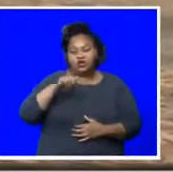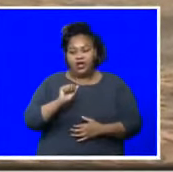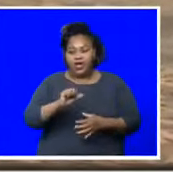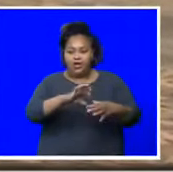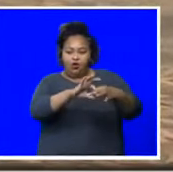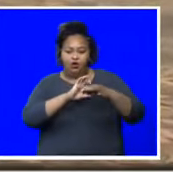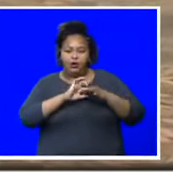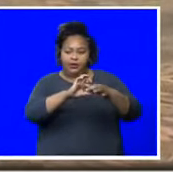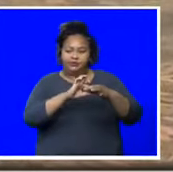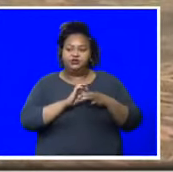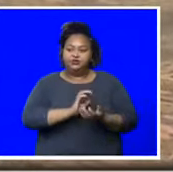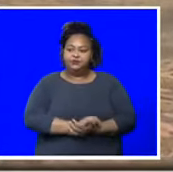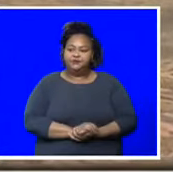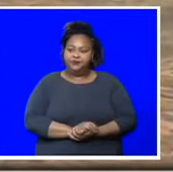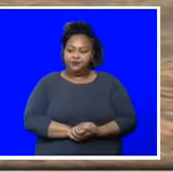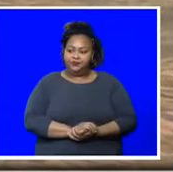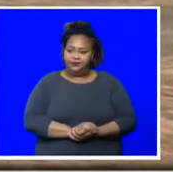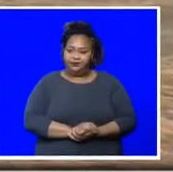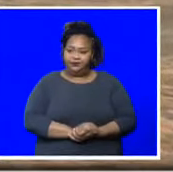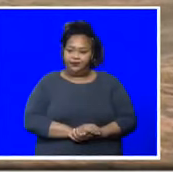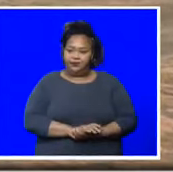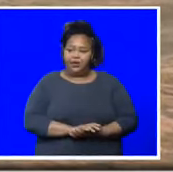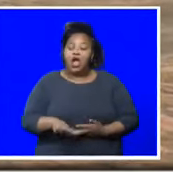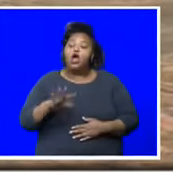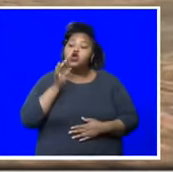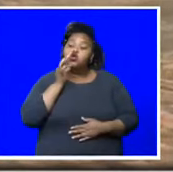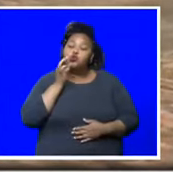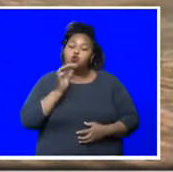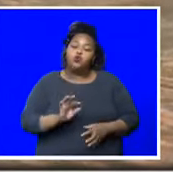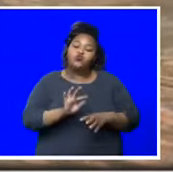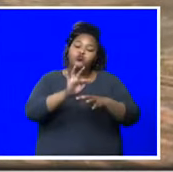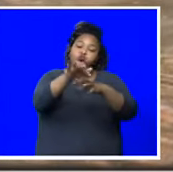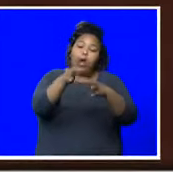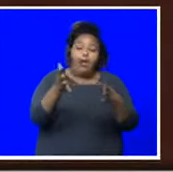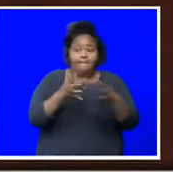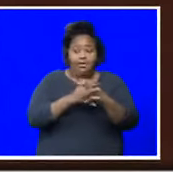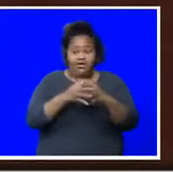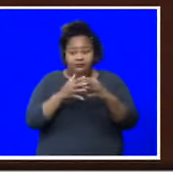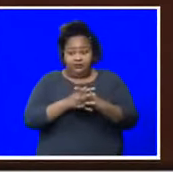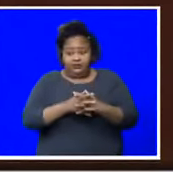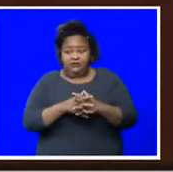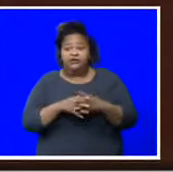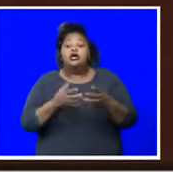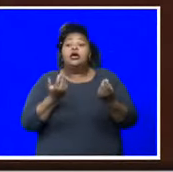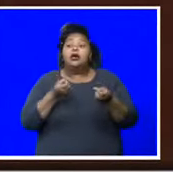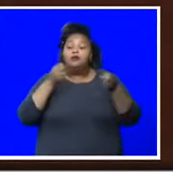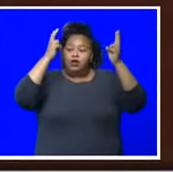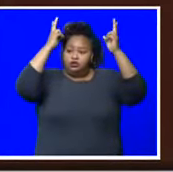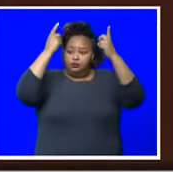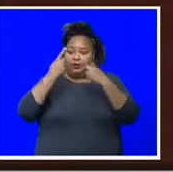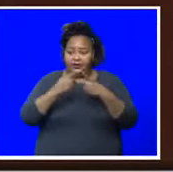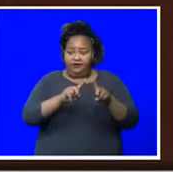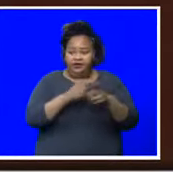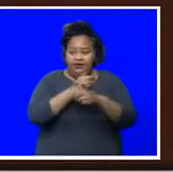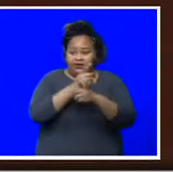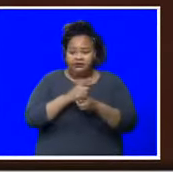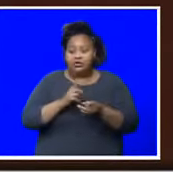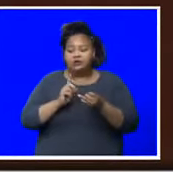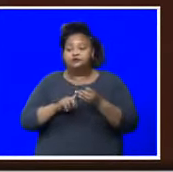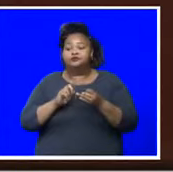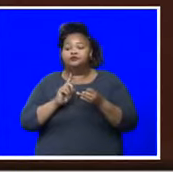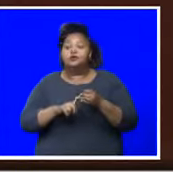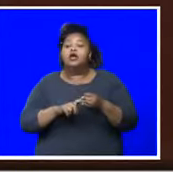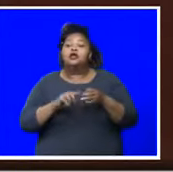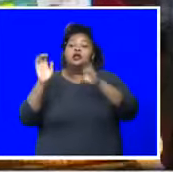labasha laba kutemabhizinisi kutawukhulunyiswa tihloko letimbalwa letifaka ikhathi demakethe